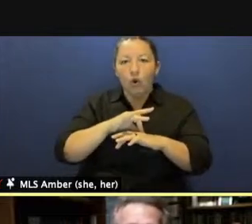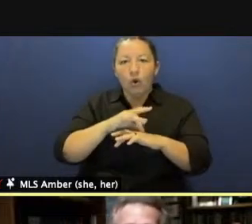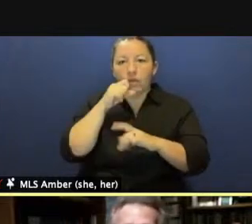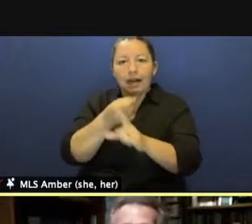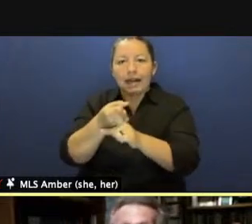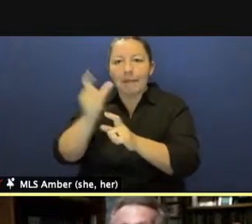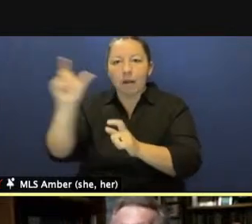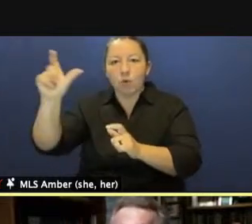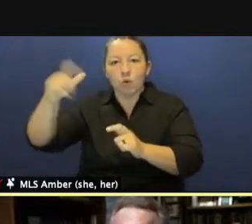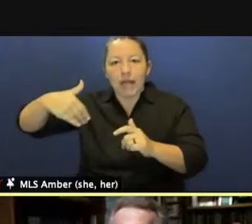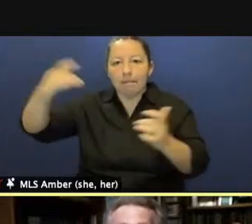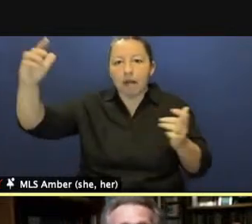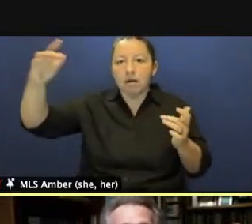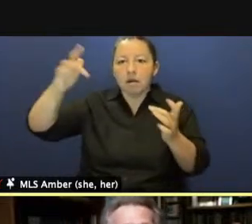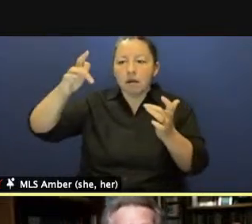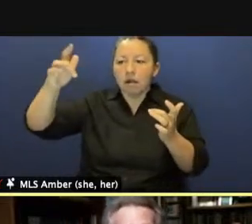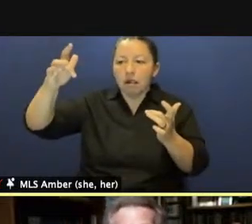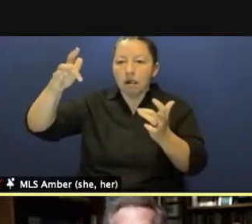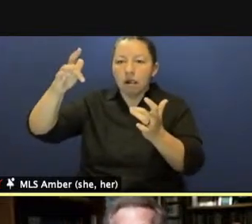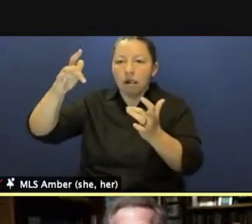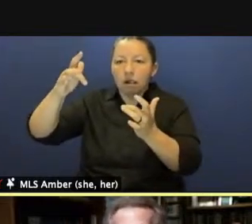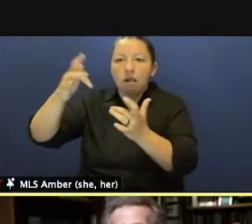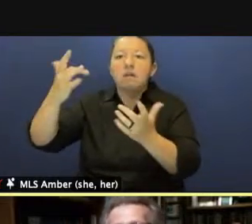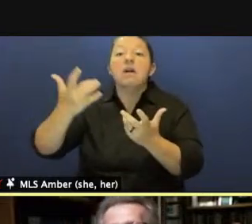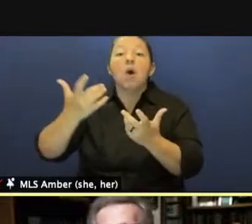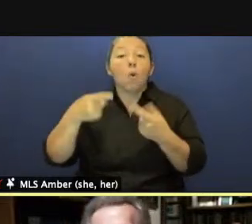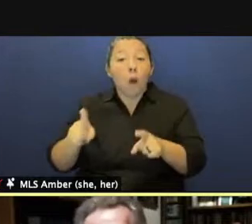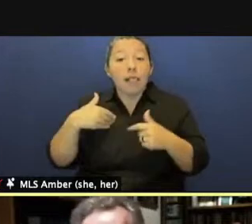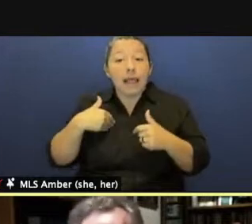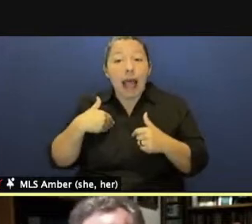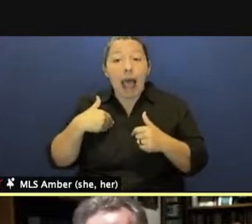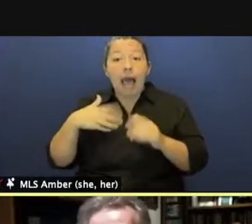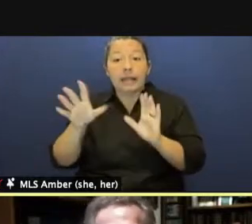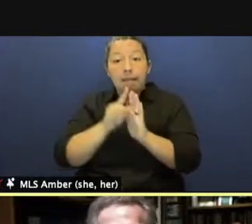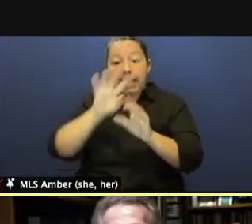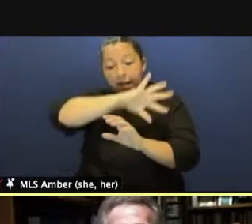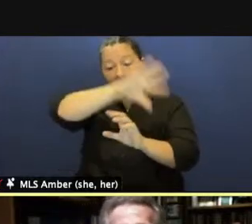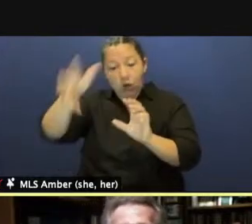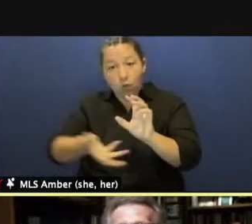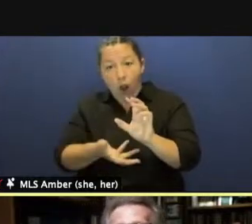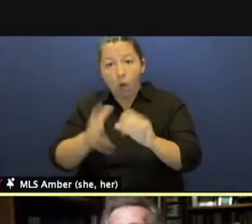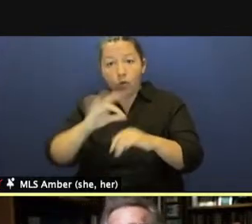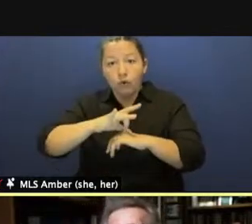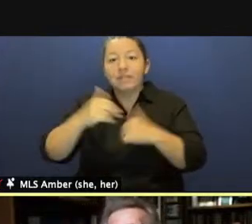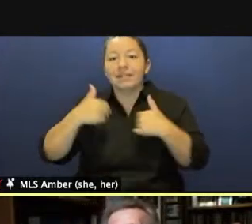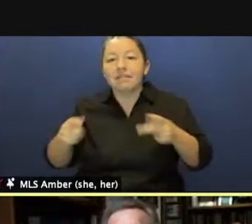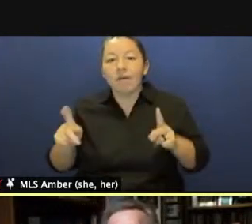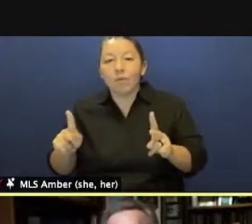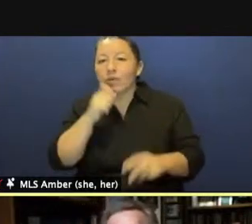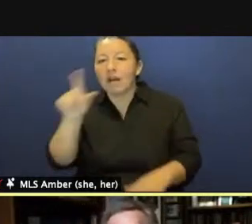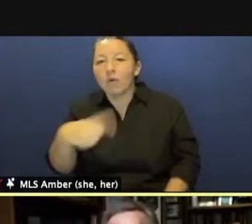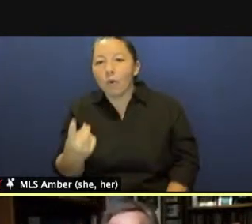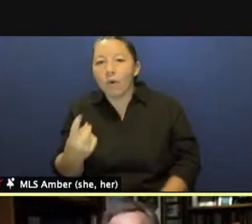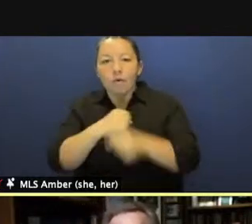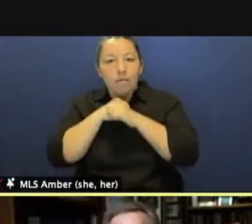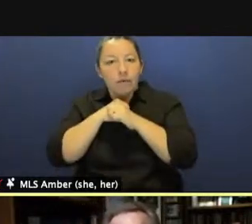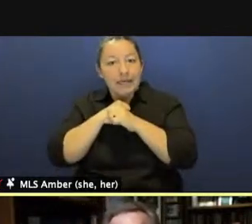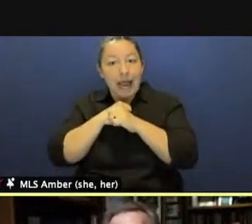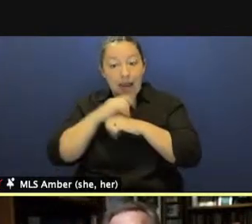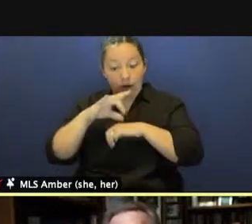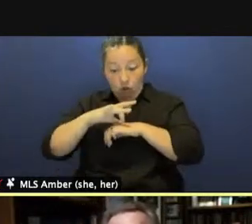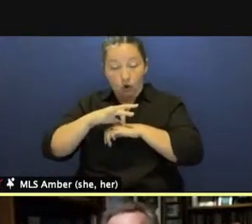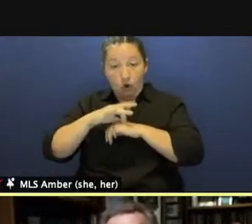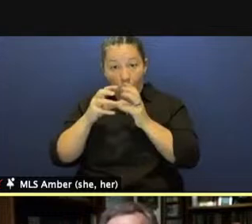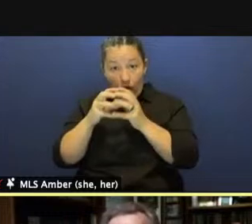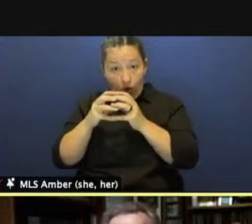away. But while it had a magnetosphere, it had an opportunity not only to protect the Earth once